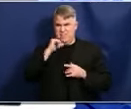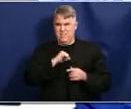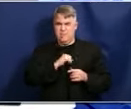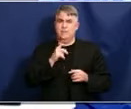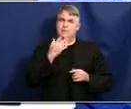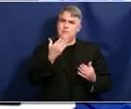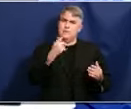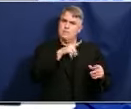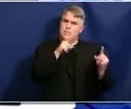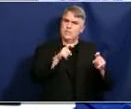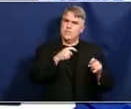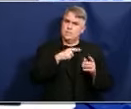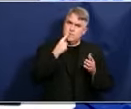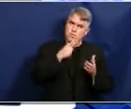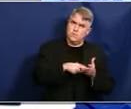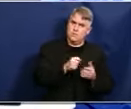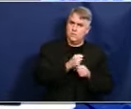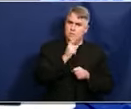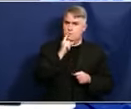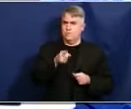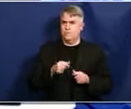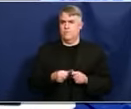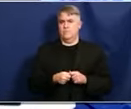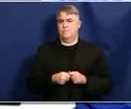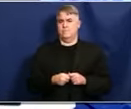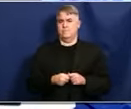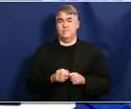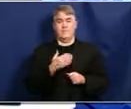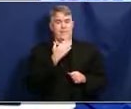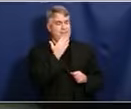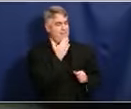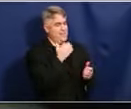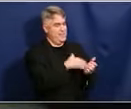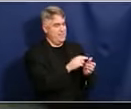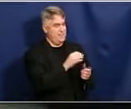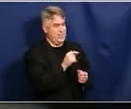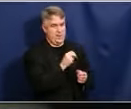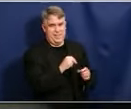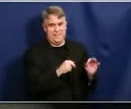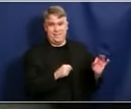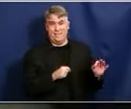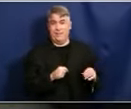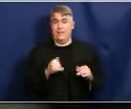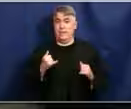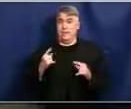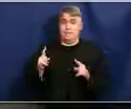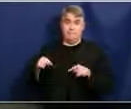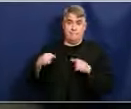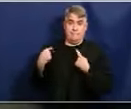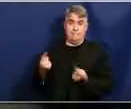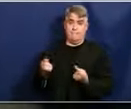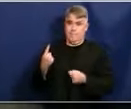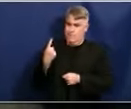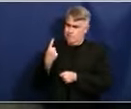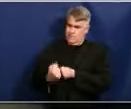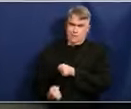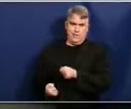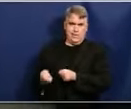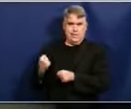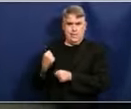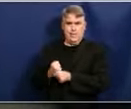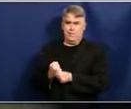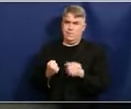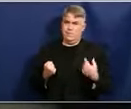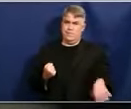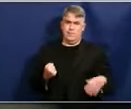Wonderful. Thank you, Dr. Wooten, and thank you to everyone out there. We know it's been a long year. We got to keep being cautious, keep being responsible as we